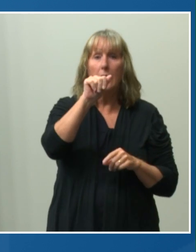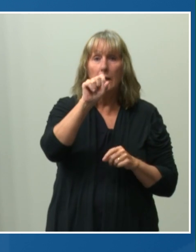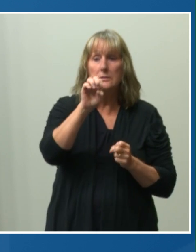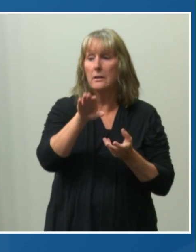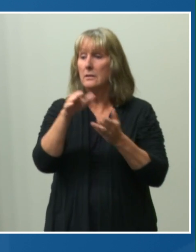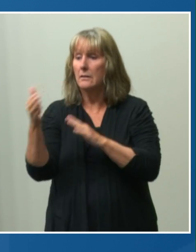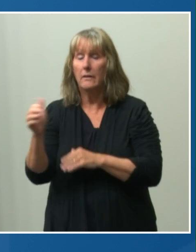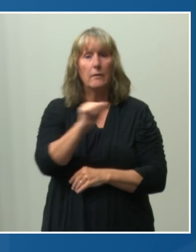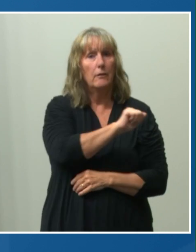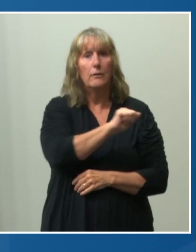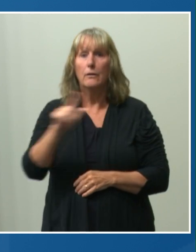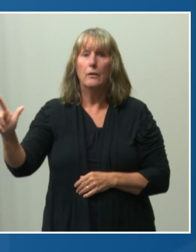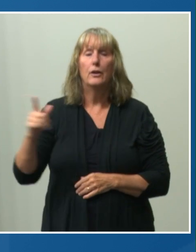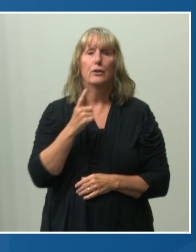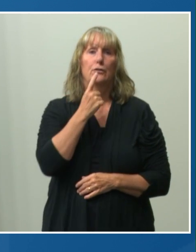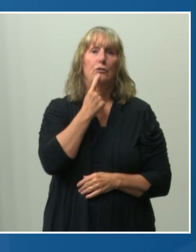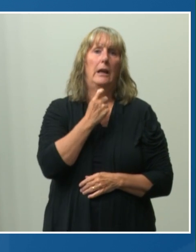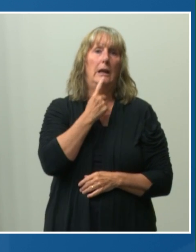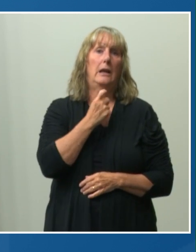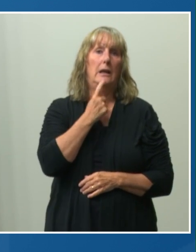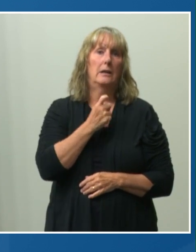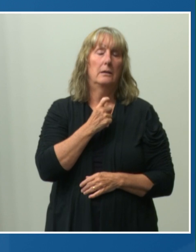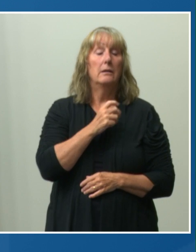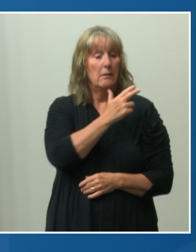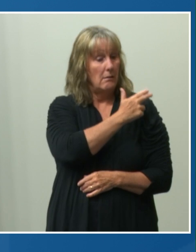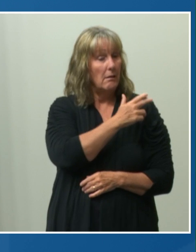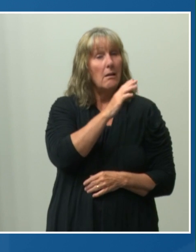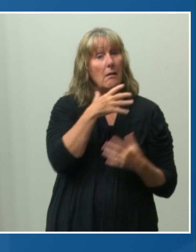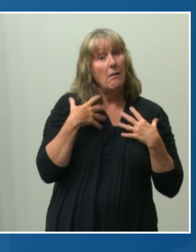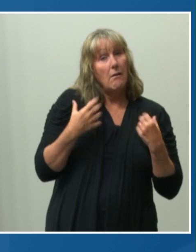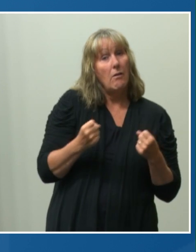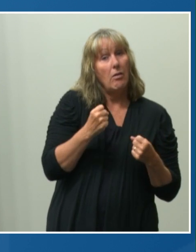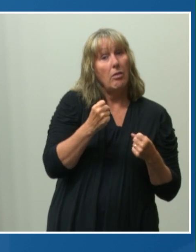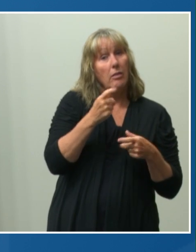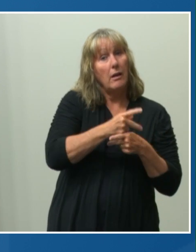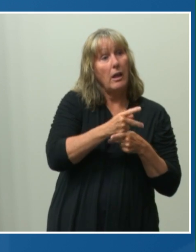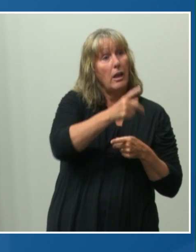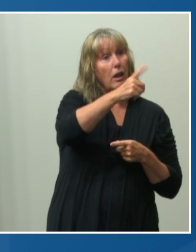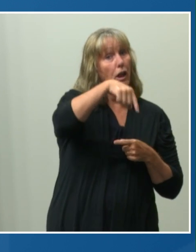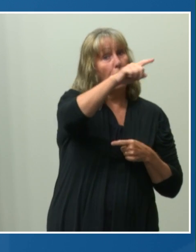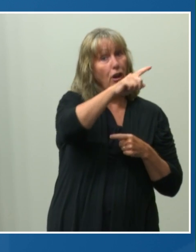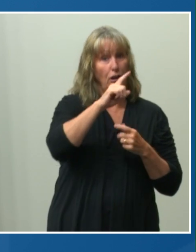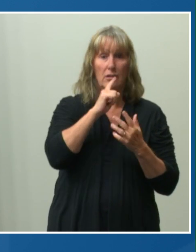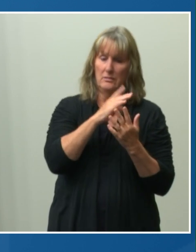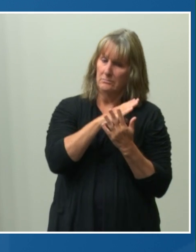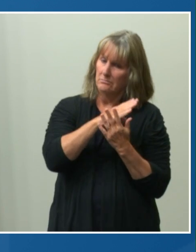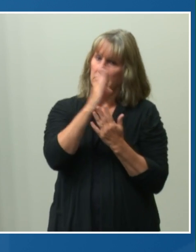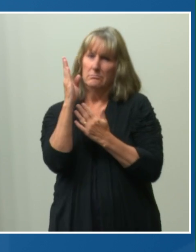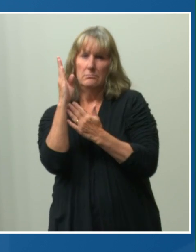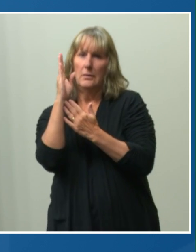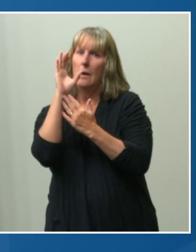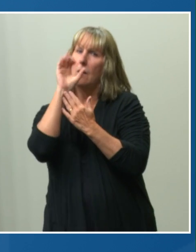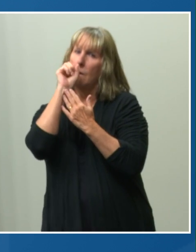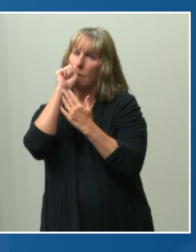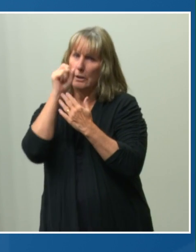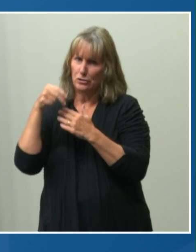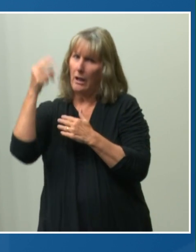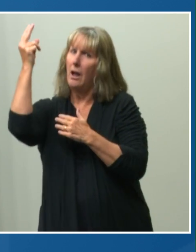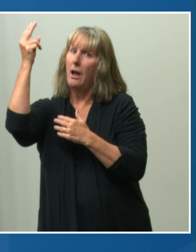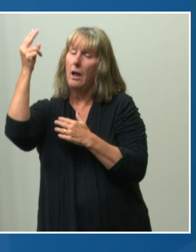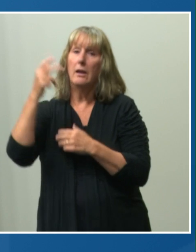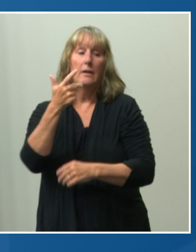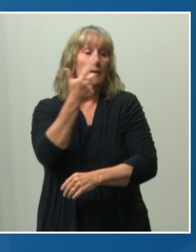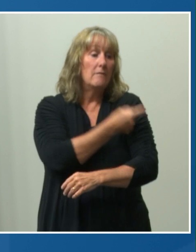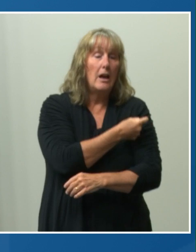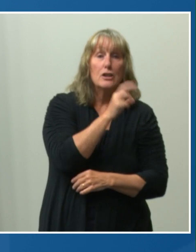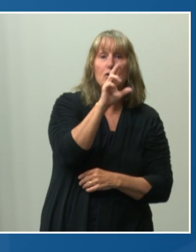are all in the red. The healthcare system capacity remains in elevated orange. The vaccination rate